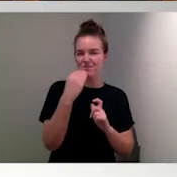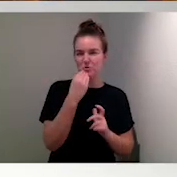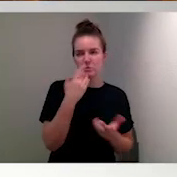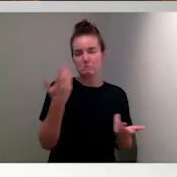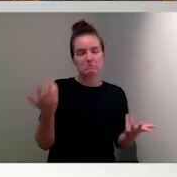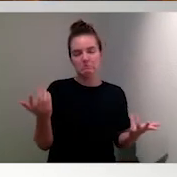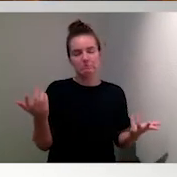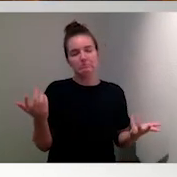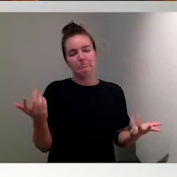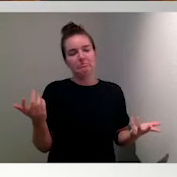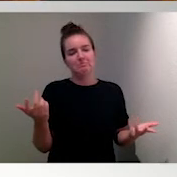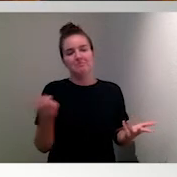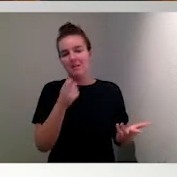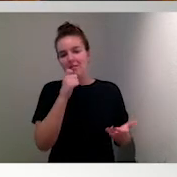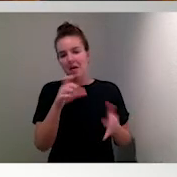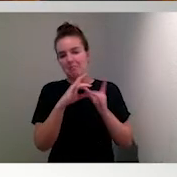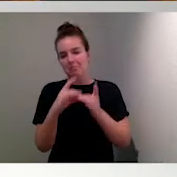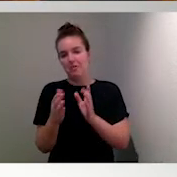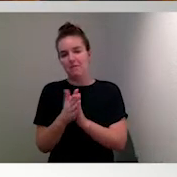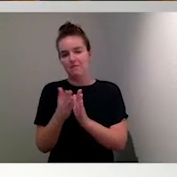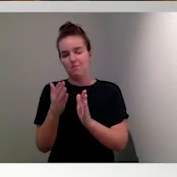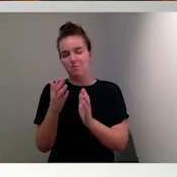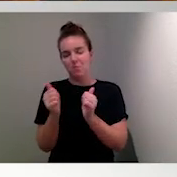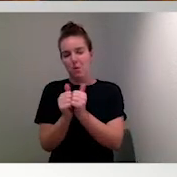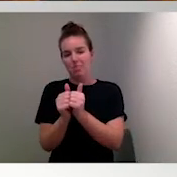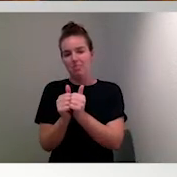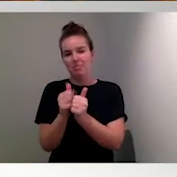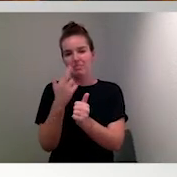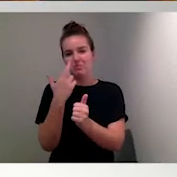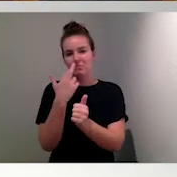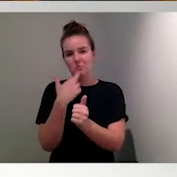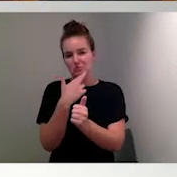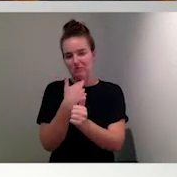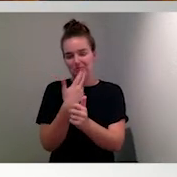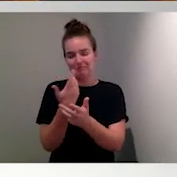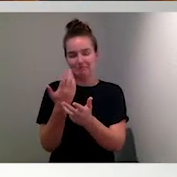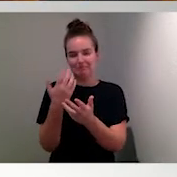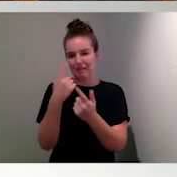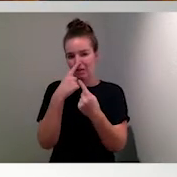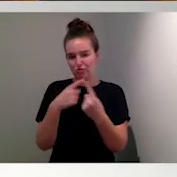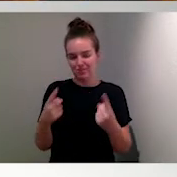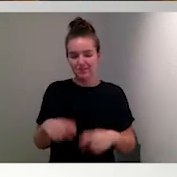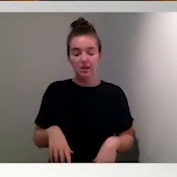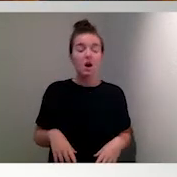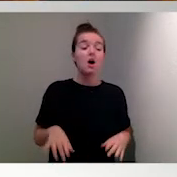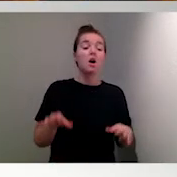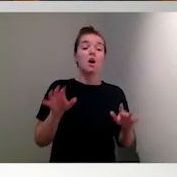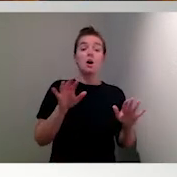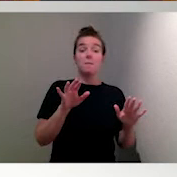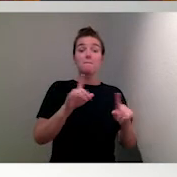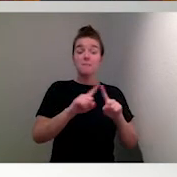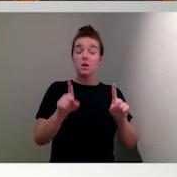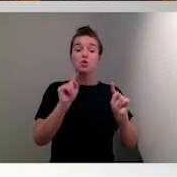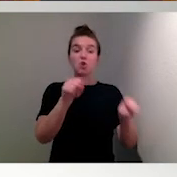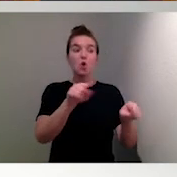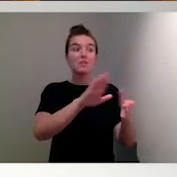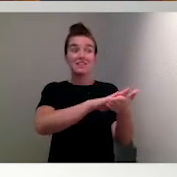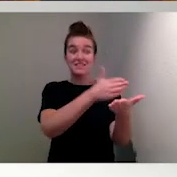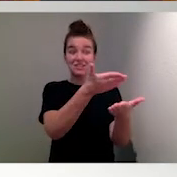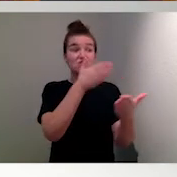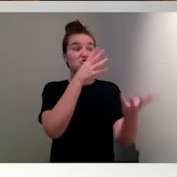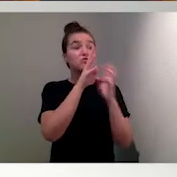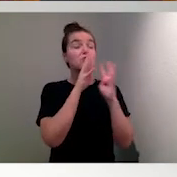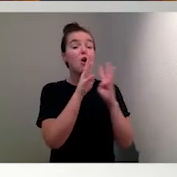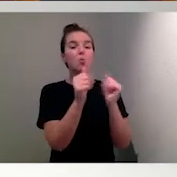to the chef. Don't talk to the waiter. You need the chef. You need to tell them, I need the chef to come out and take care of my order because I